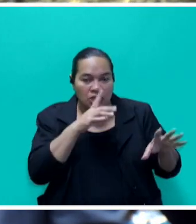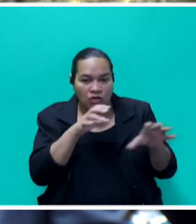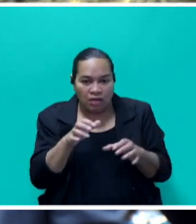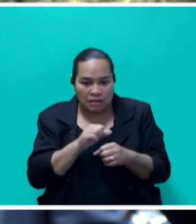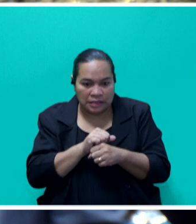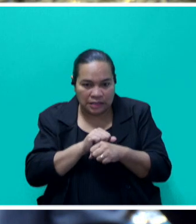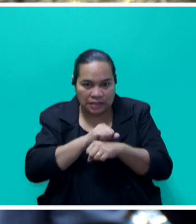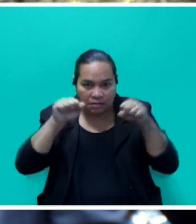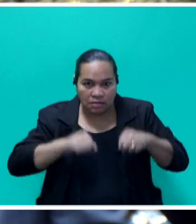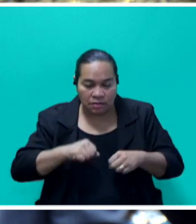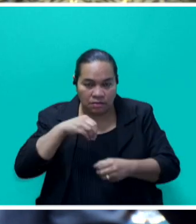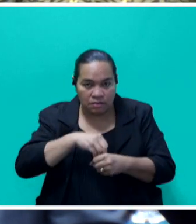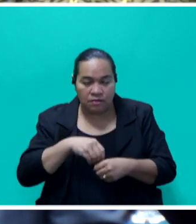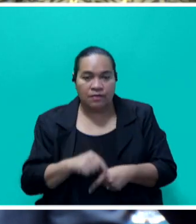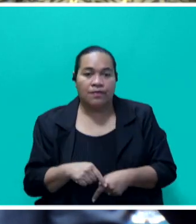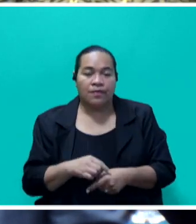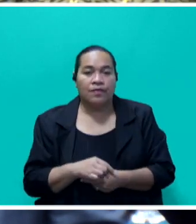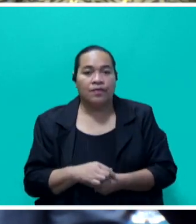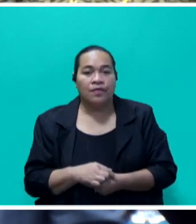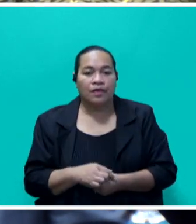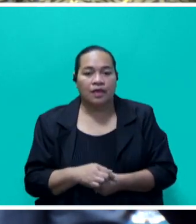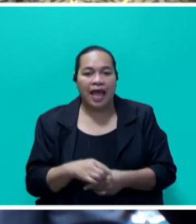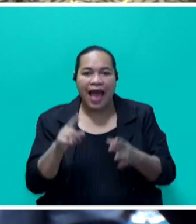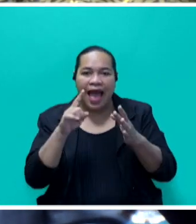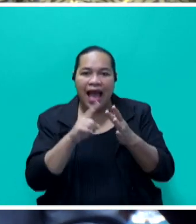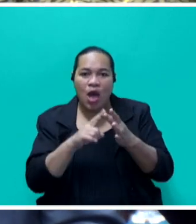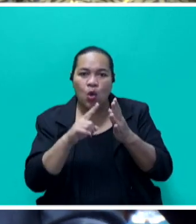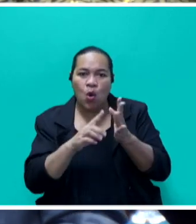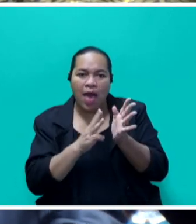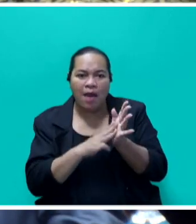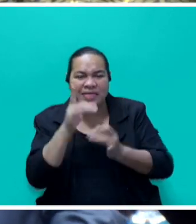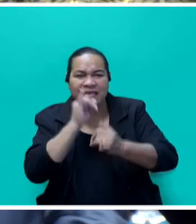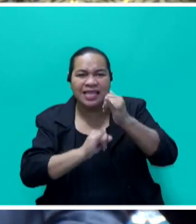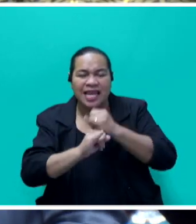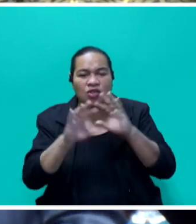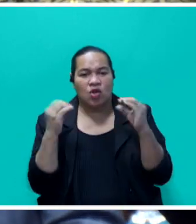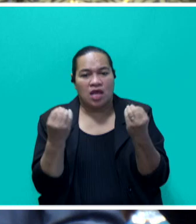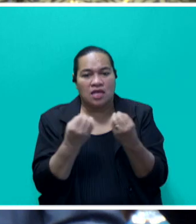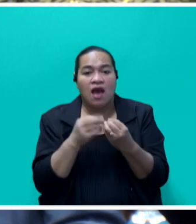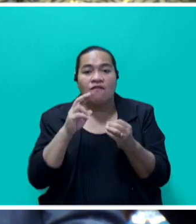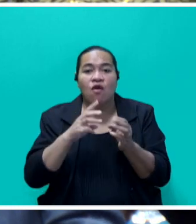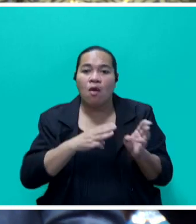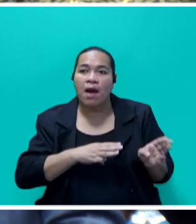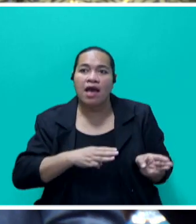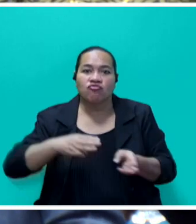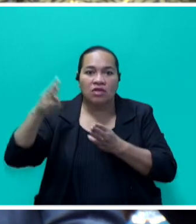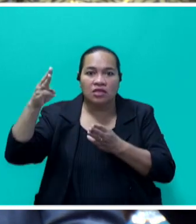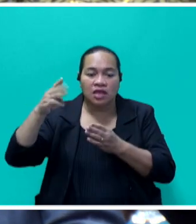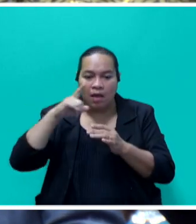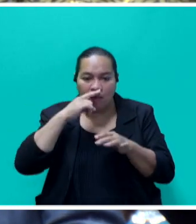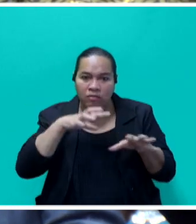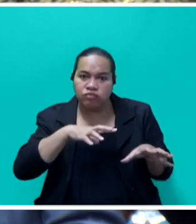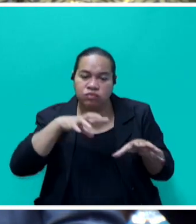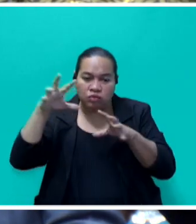mechanisms, Mr. Speaker, sir. But on the IOM, this is the International Organization for Migration, not only when it comes